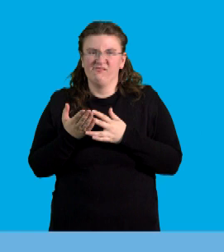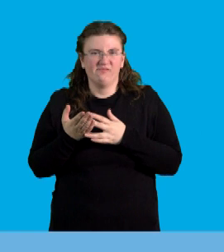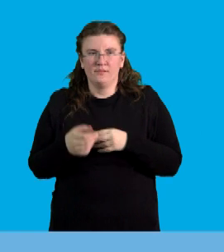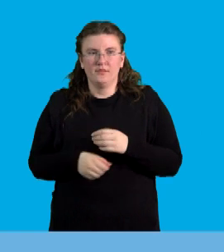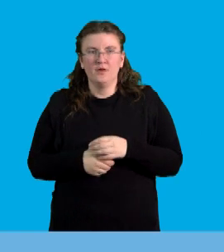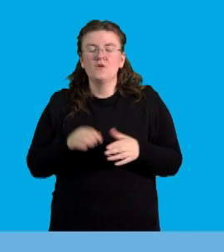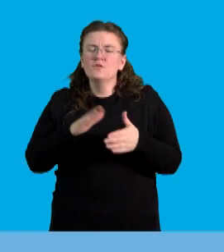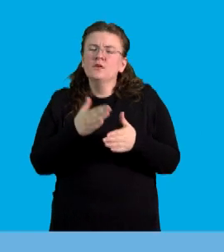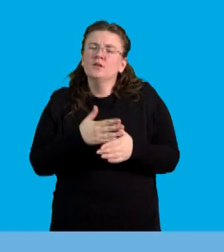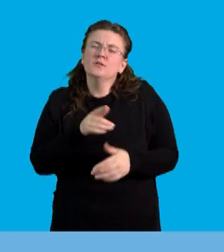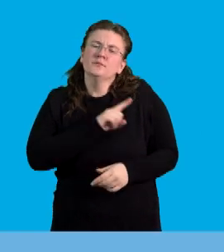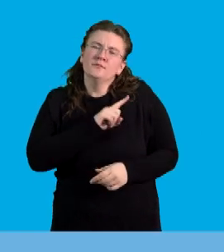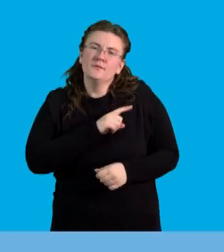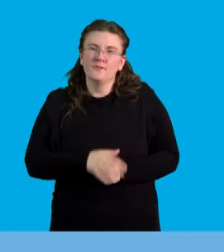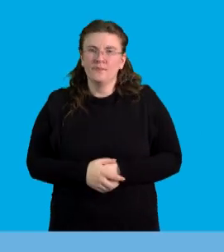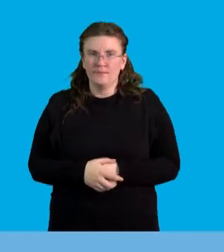this?